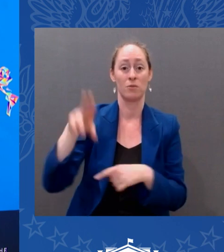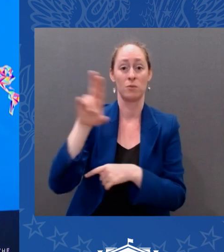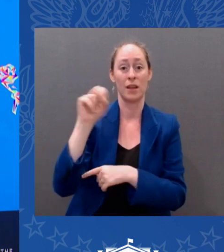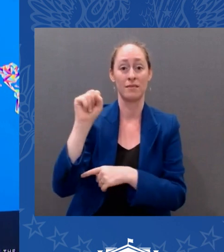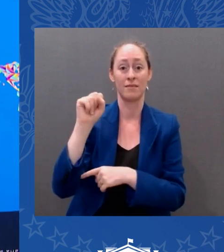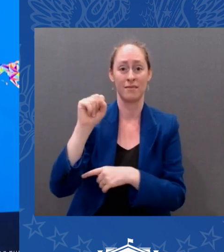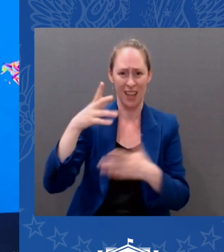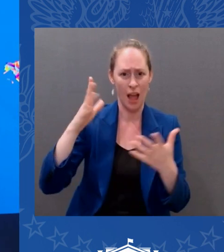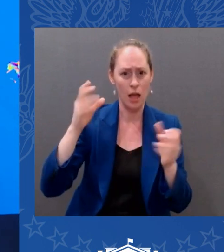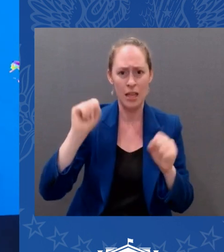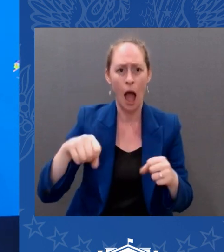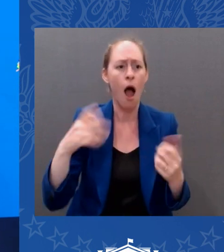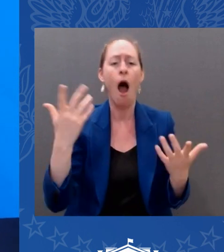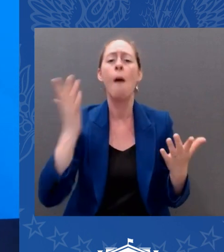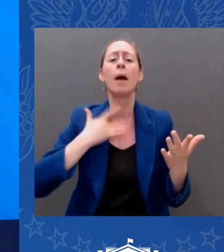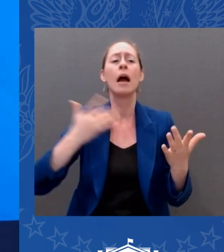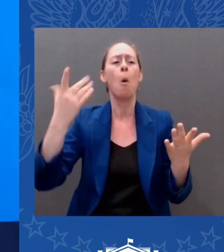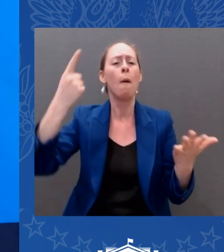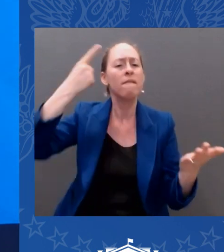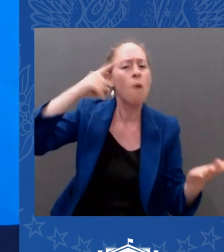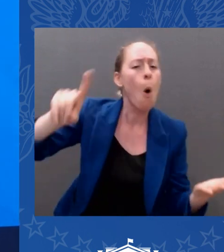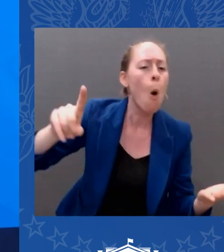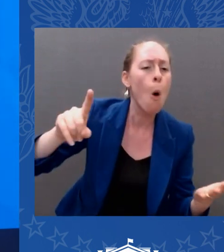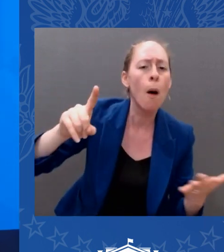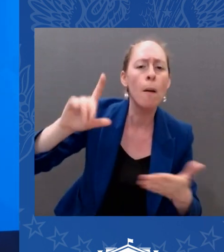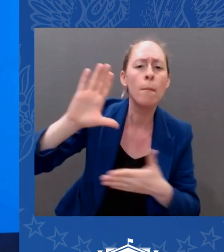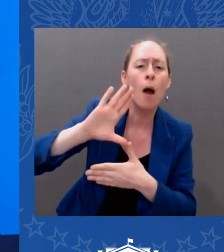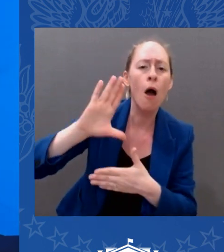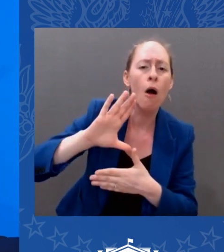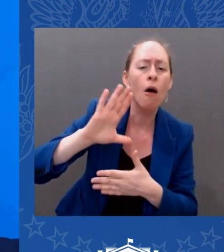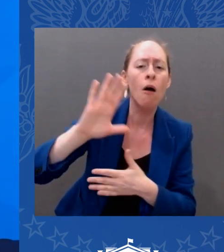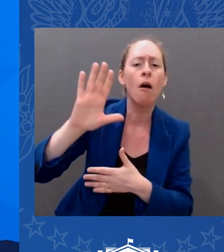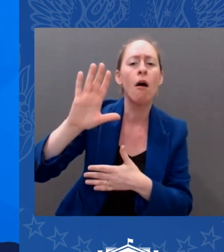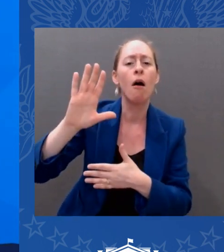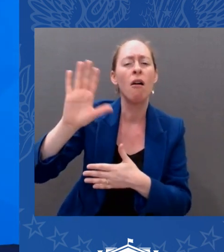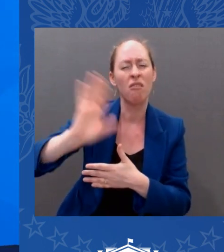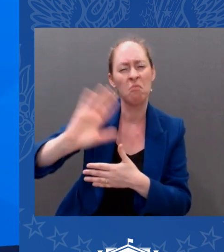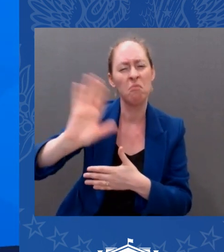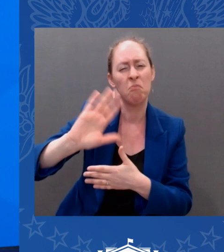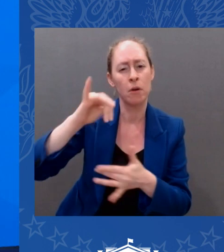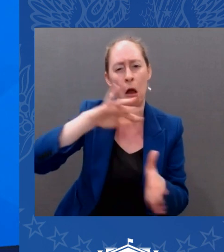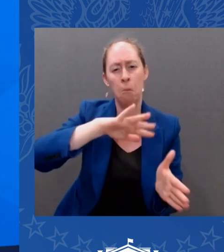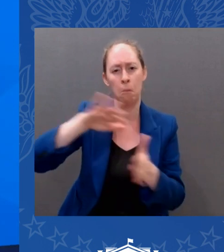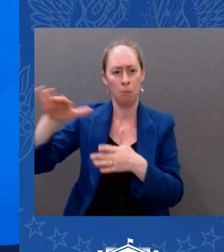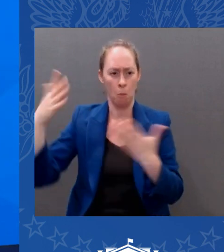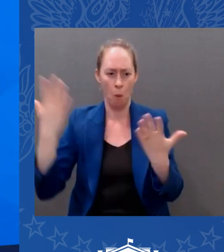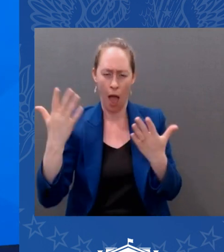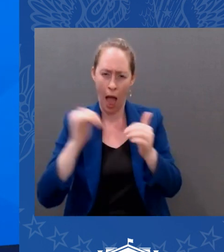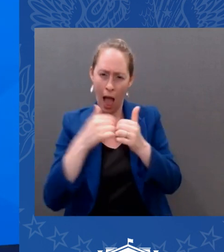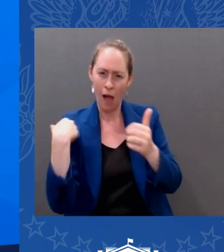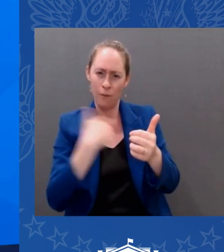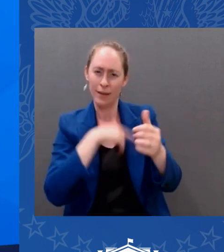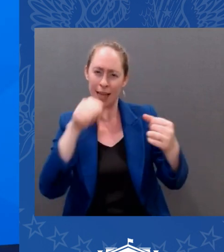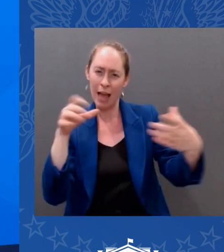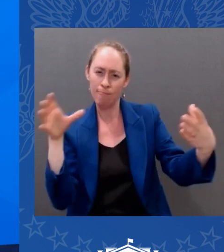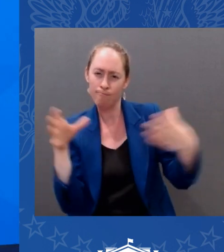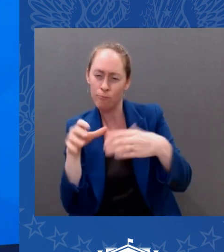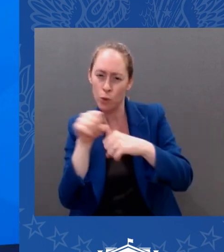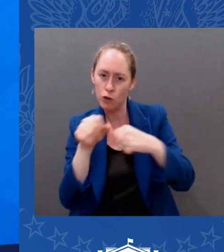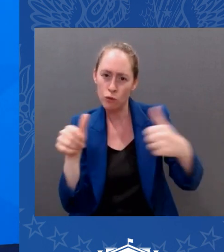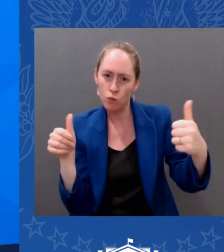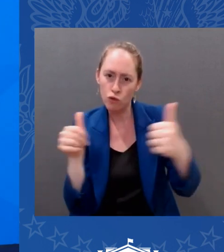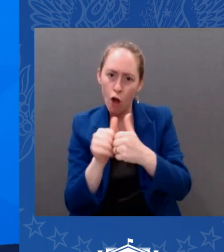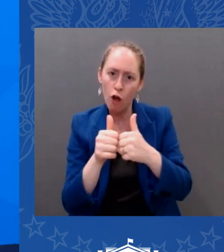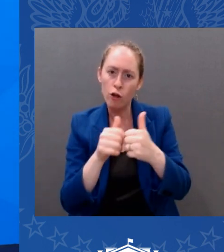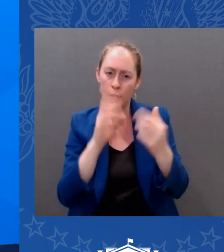partners with diverse capabilities, but equal and mutual respect, recognizing both our individual sovereignty